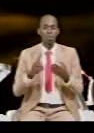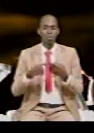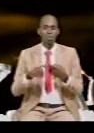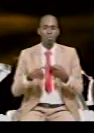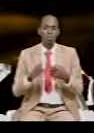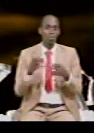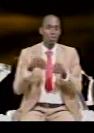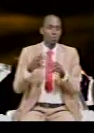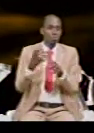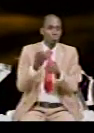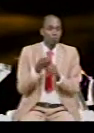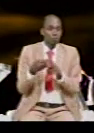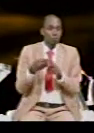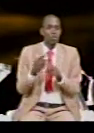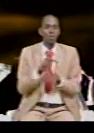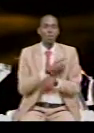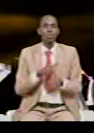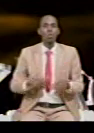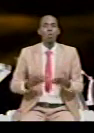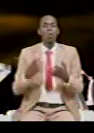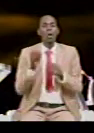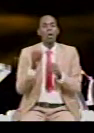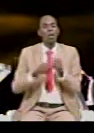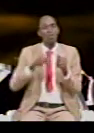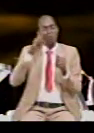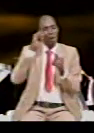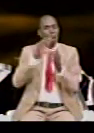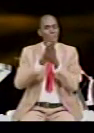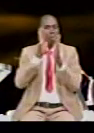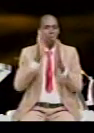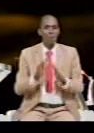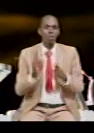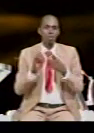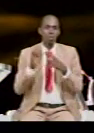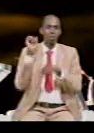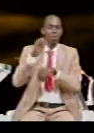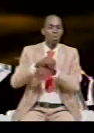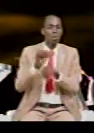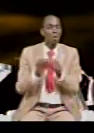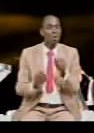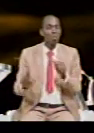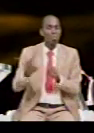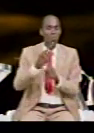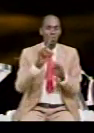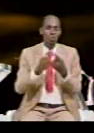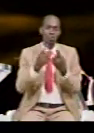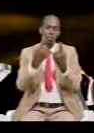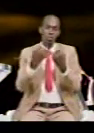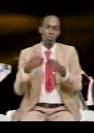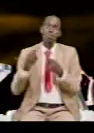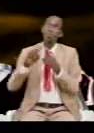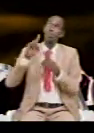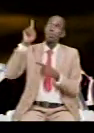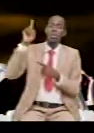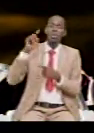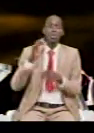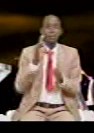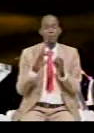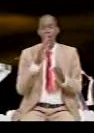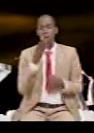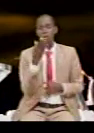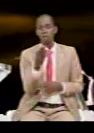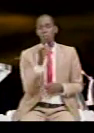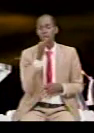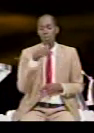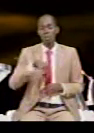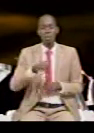every believer to overcome. Everyone who has come to him, and if you are there, you are not yet saved, you are not born again,